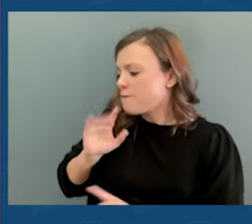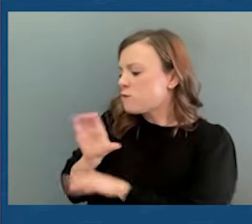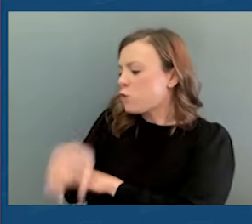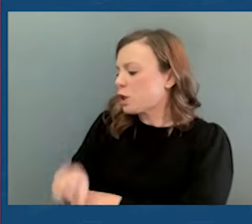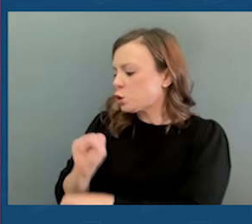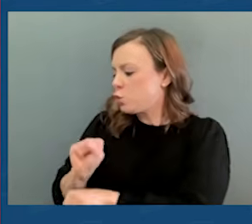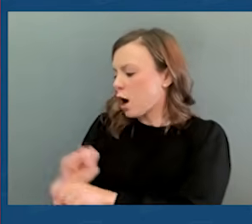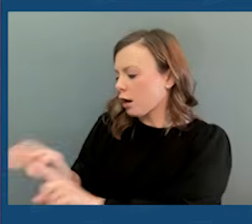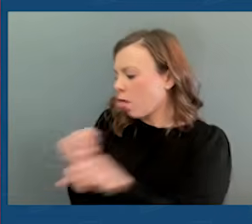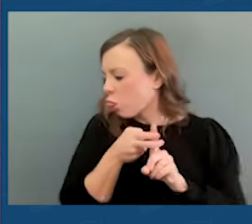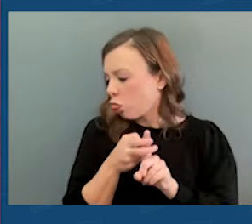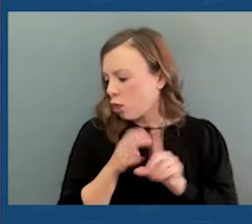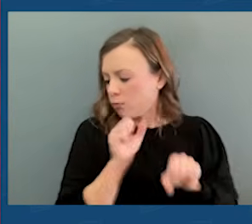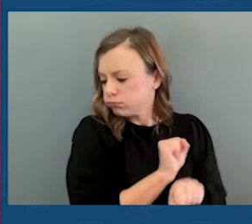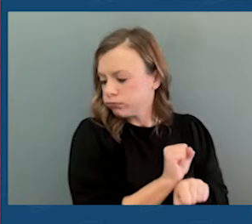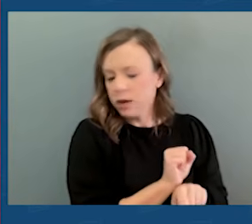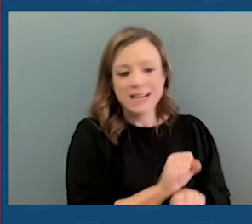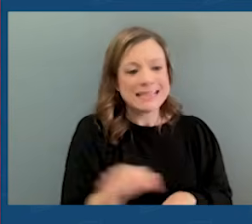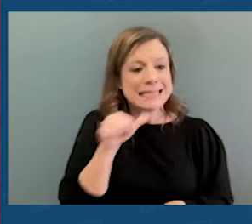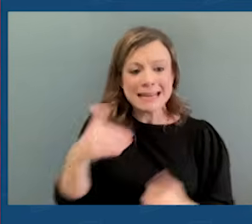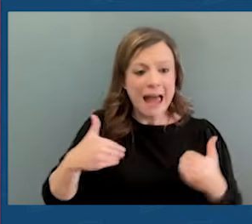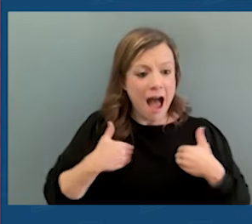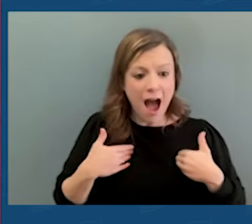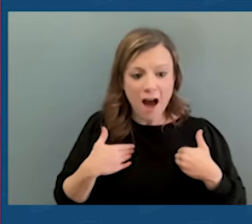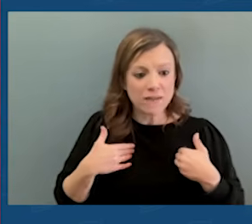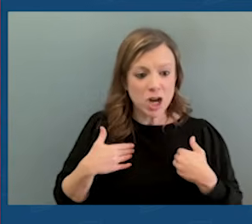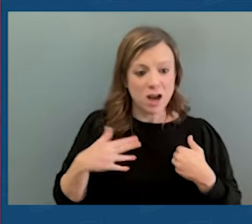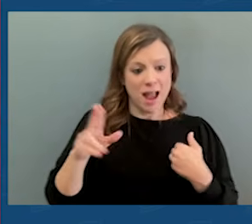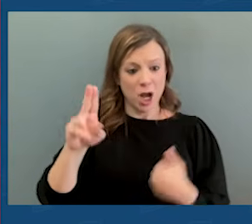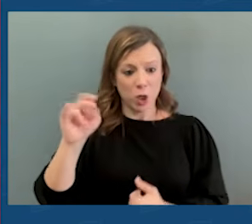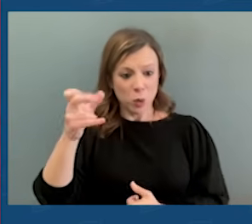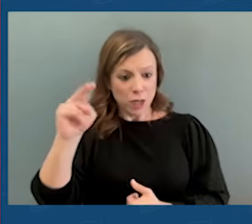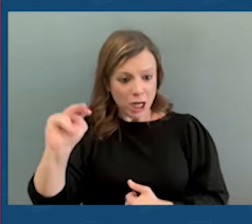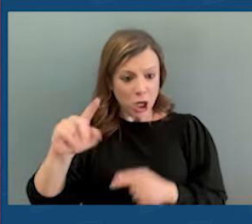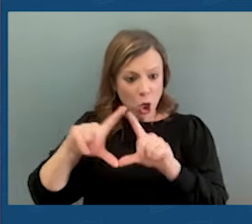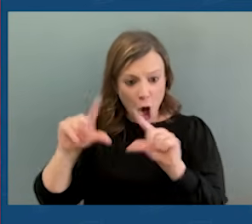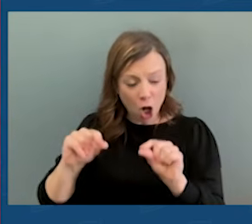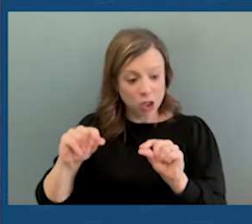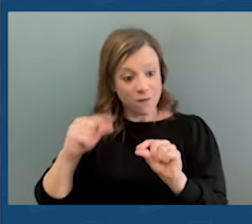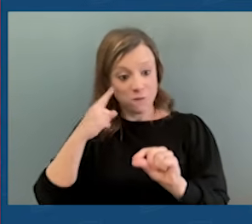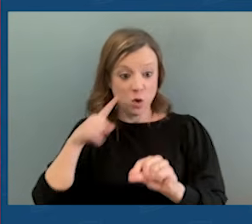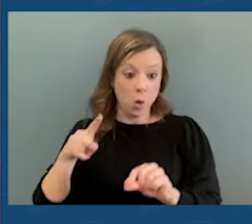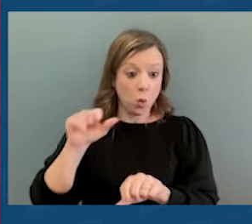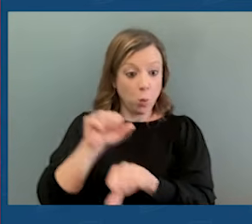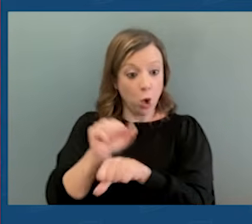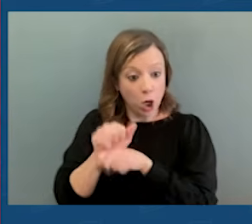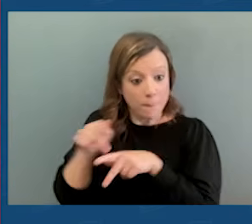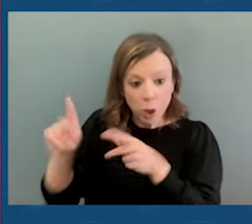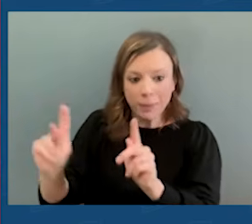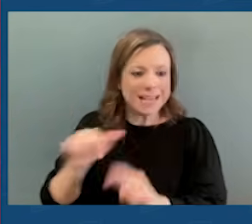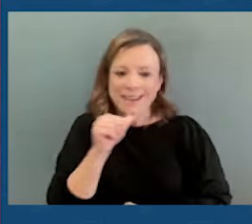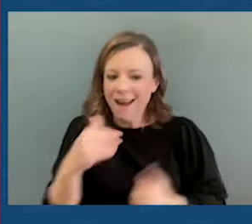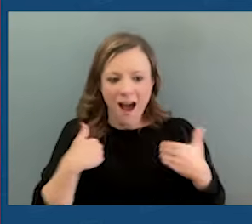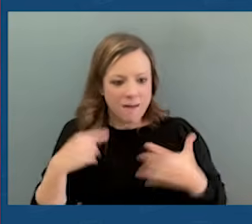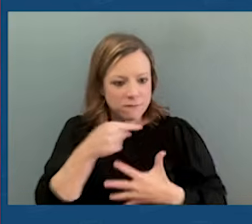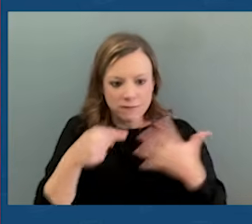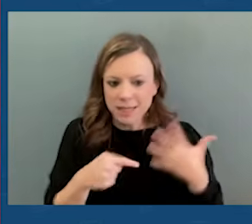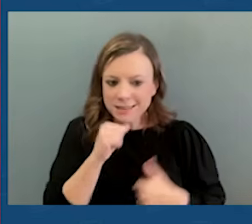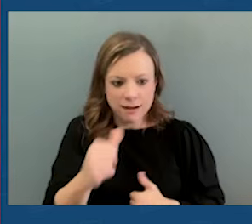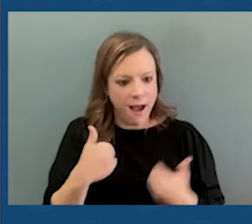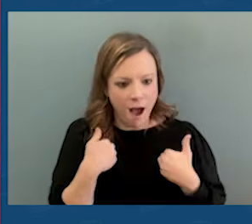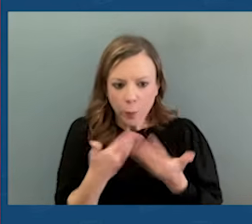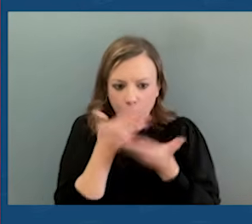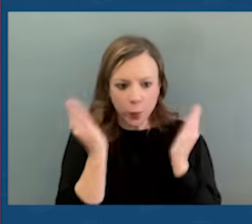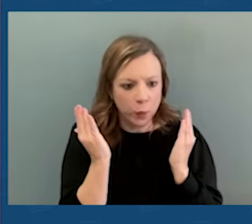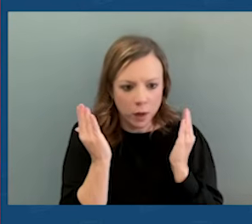union card like Grandpa did that lifted us into better circumstances. He could work with his hands, work hard. They didn't get the union